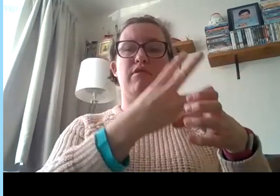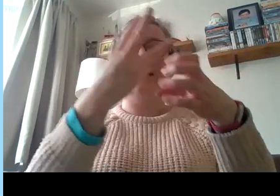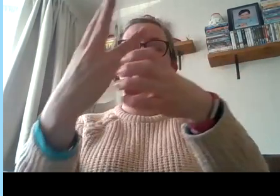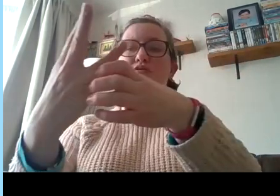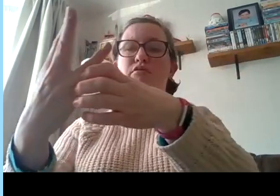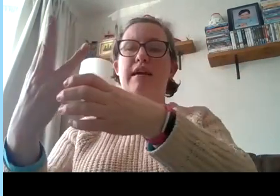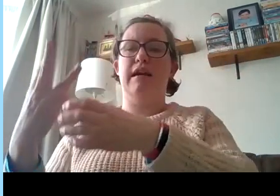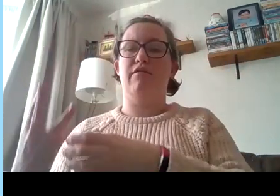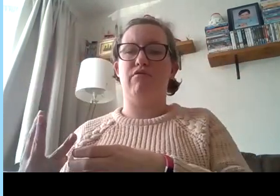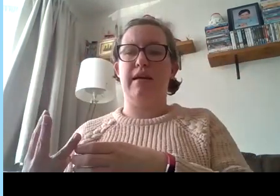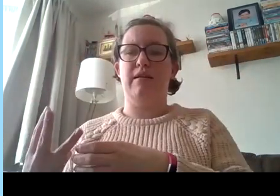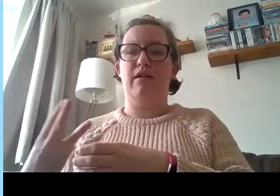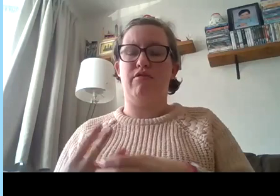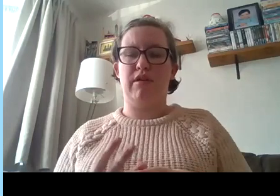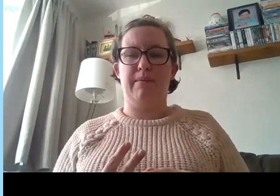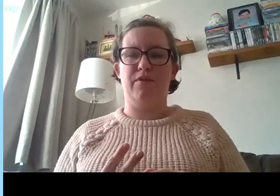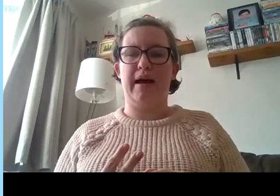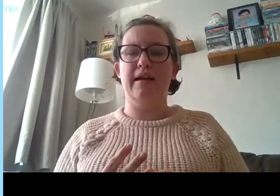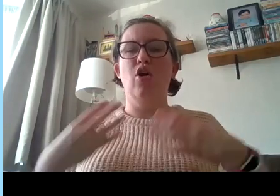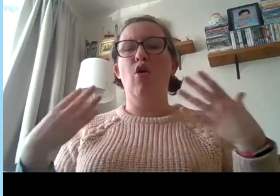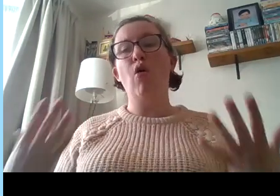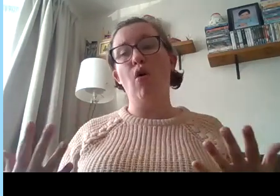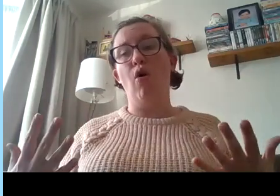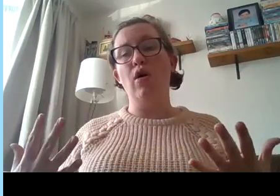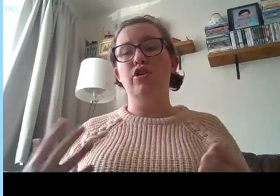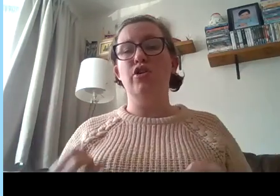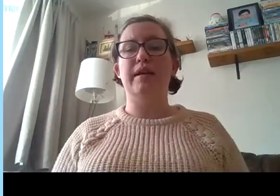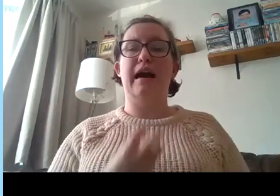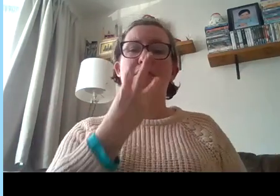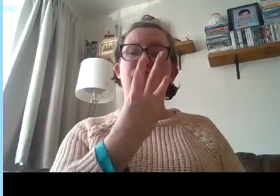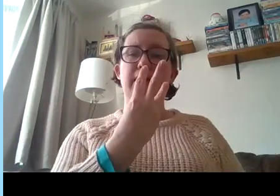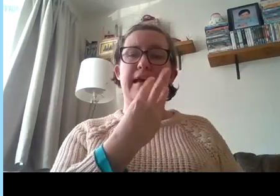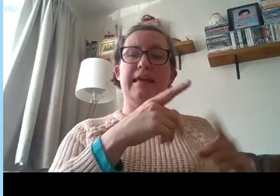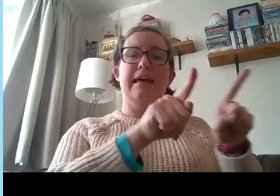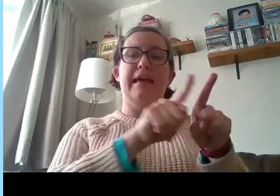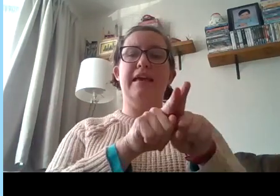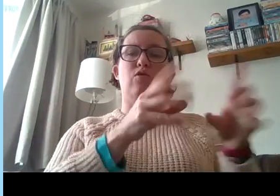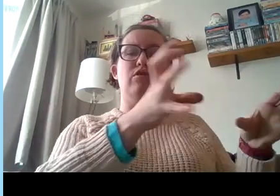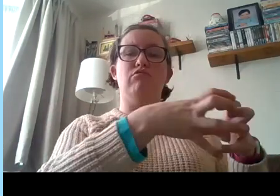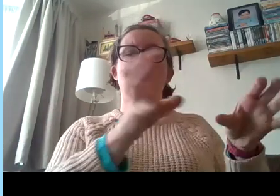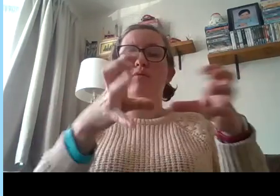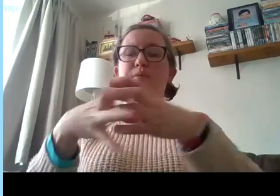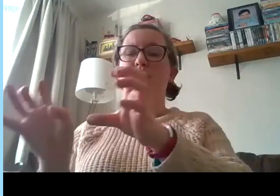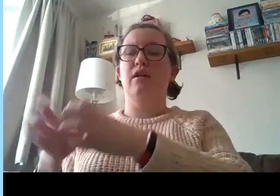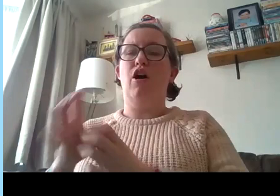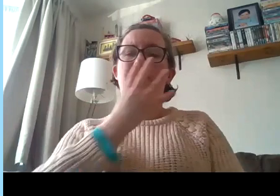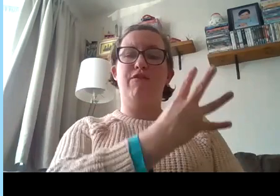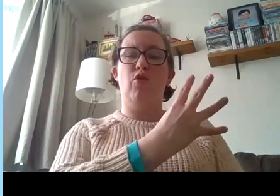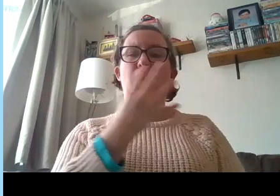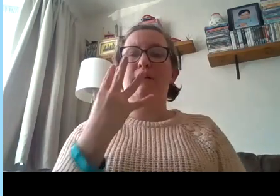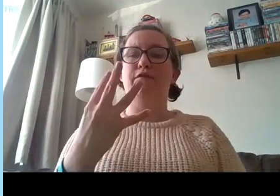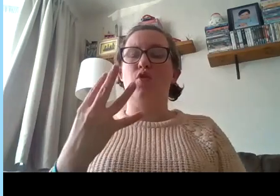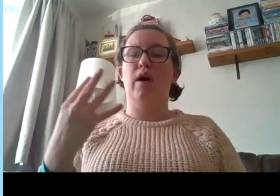of 3 and 3 and 3 and 3. Okay. Or you can have 3 equal groups